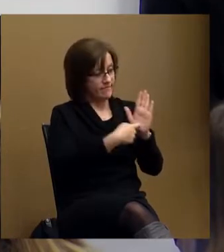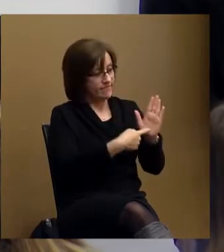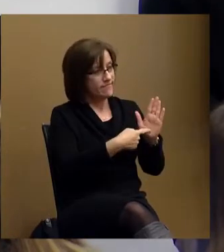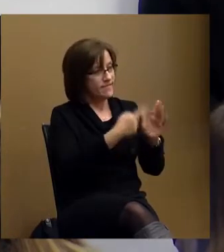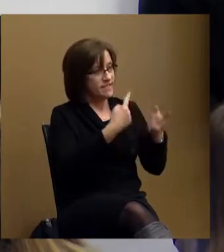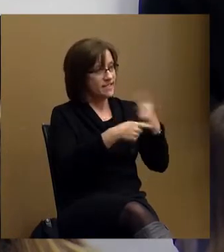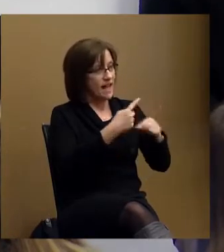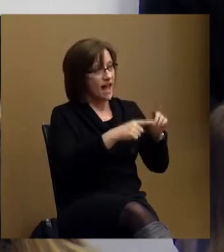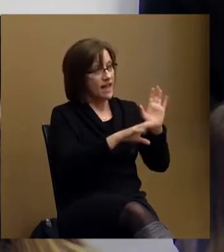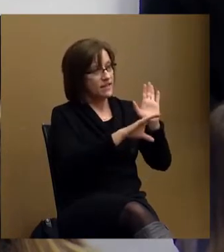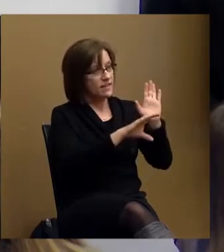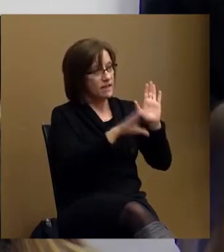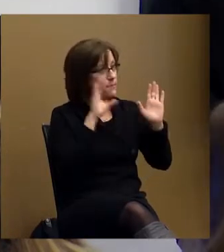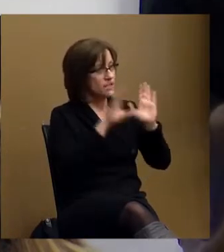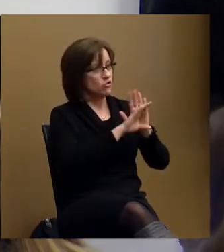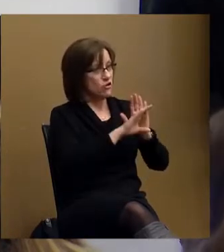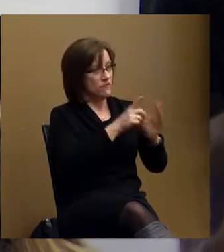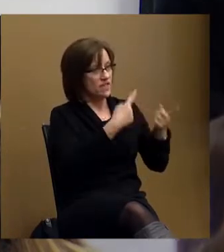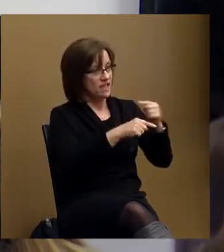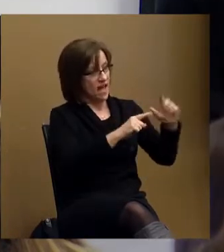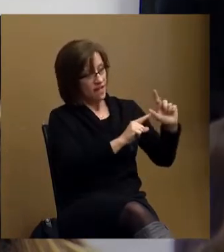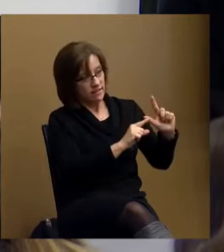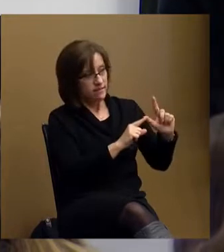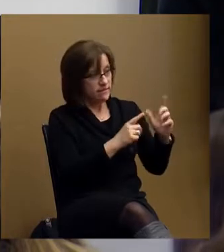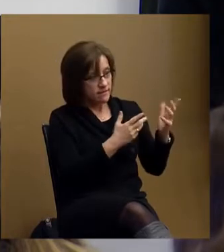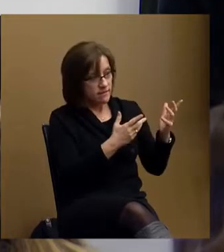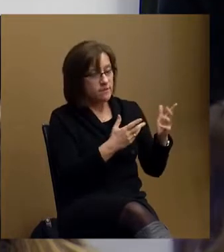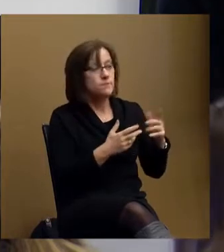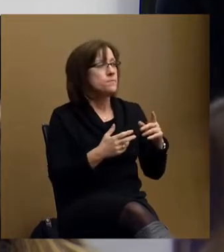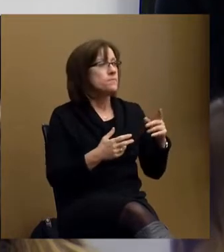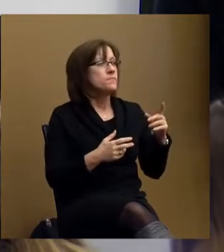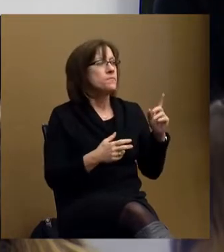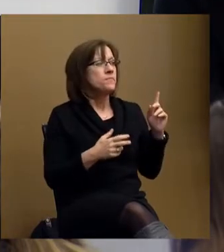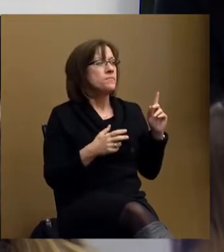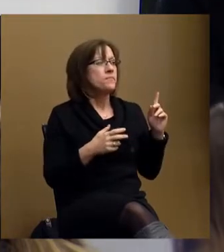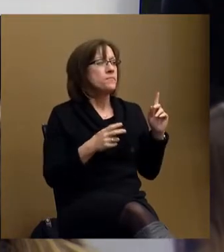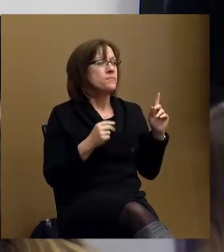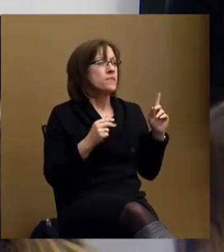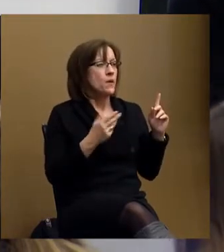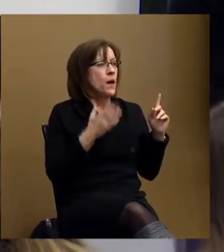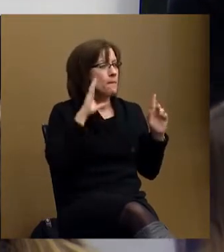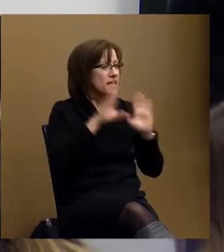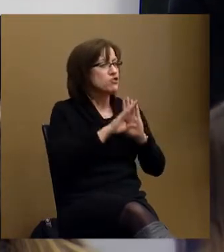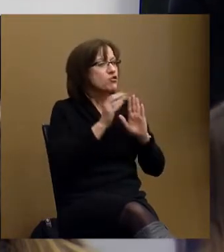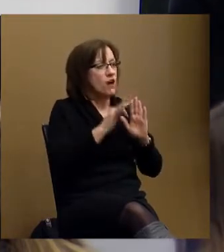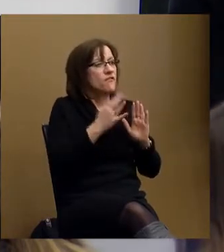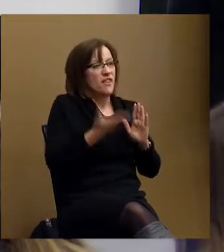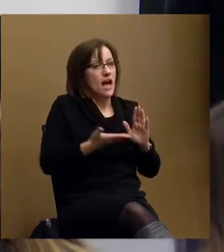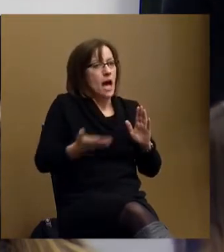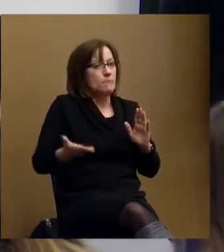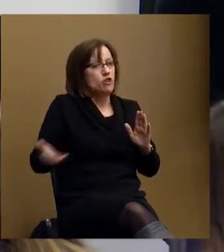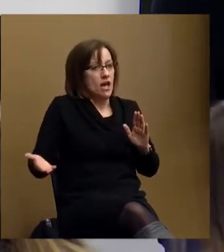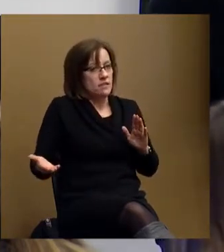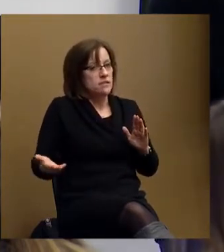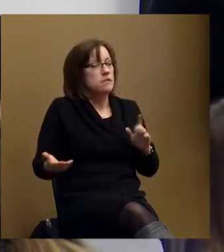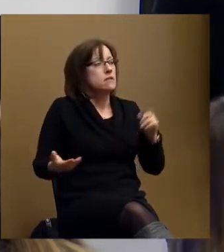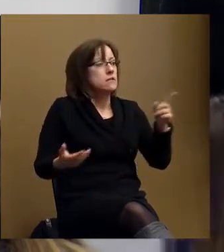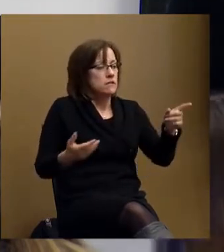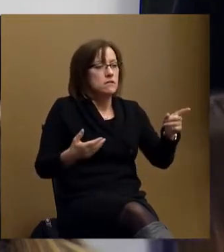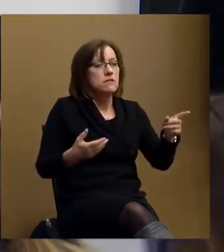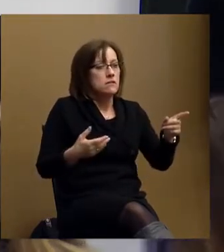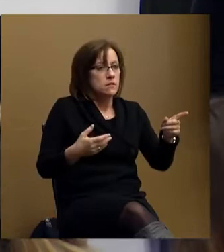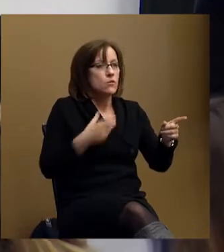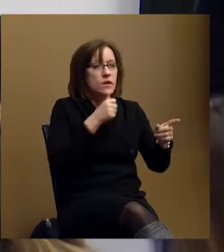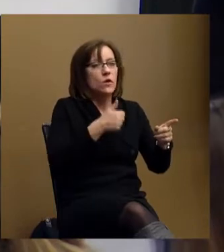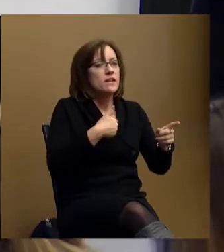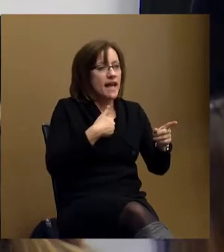object. Yeah, so we've actually tried to use just the actual object because we don't think he's making the connection to pictures. He does